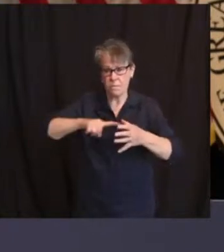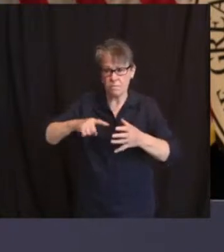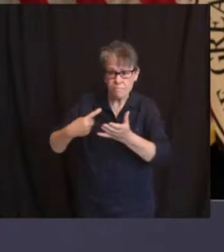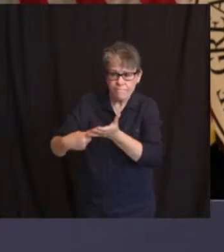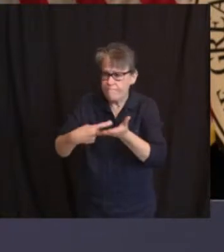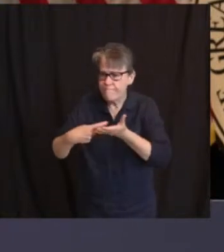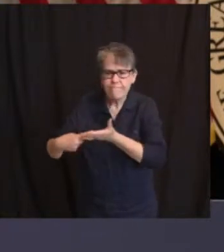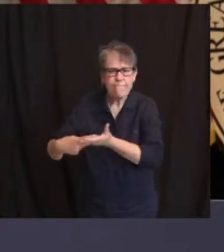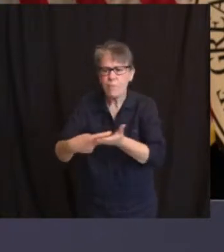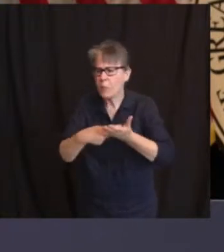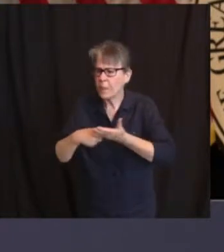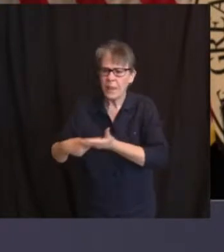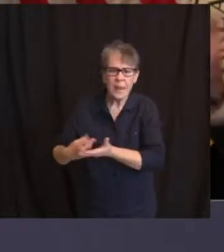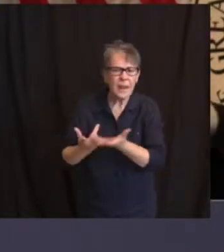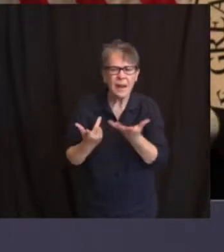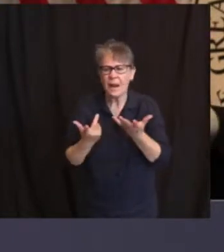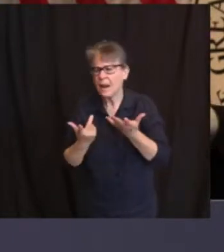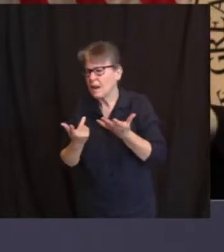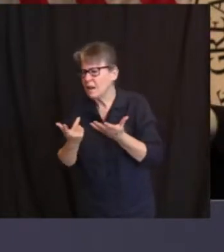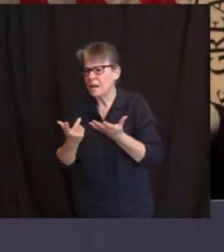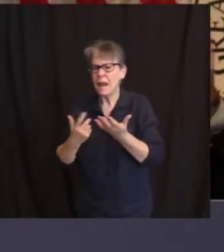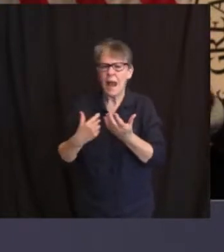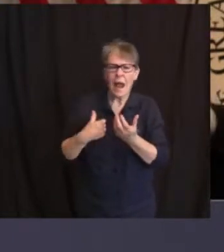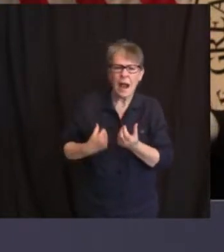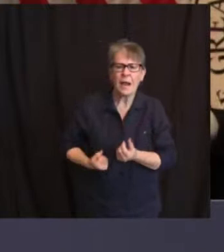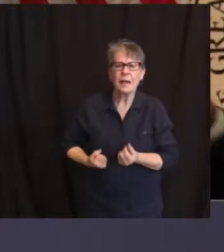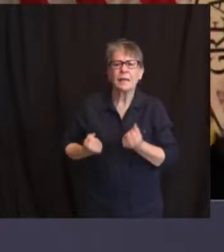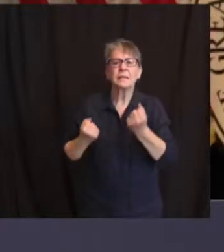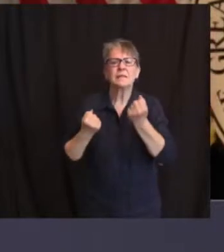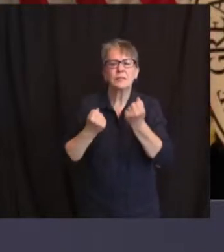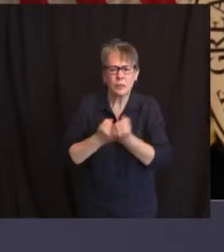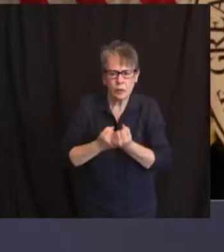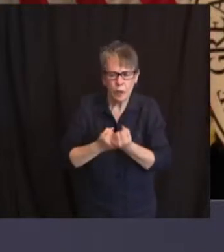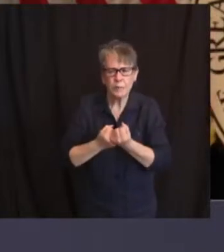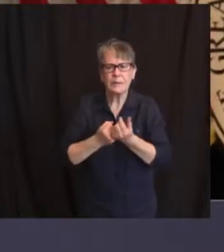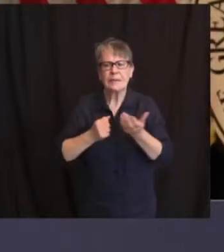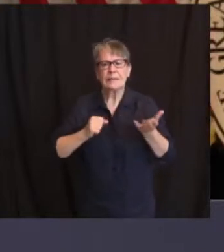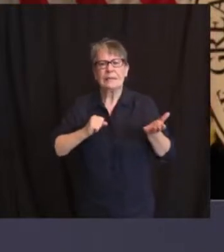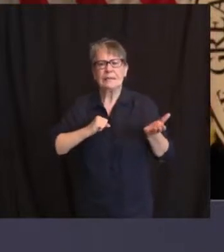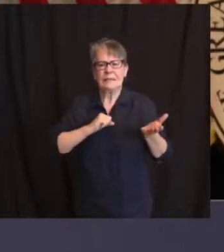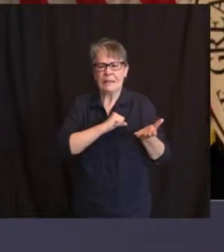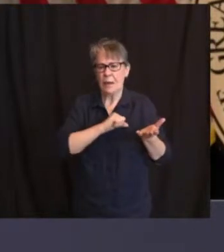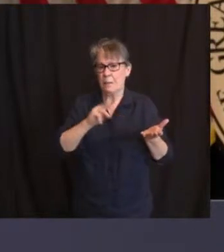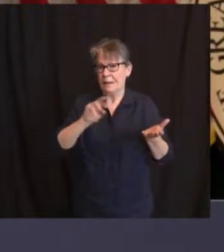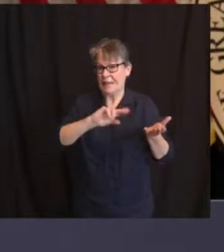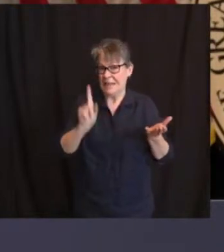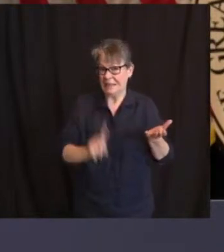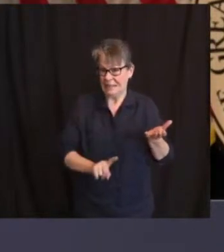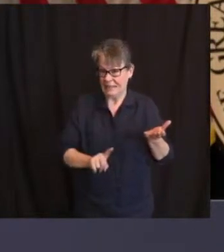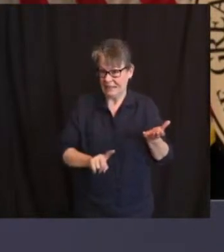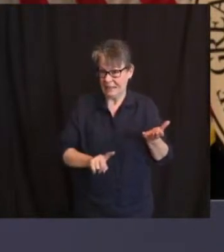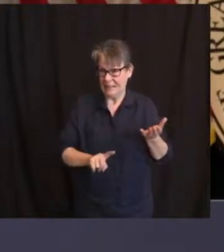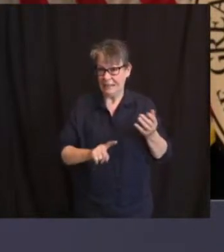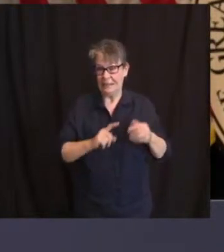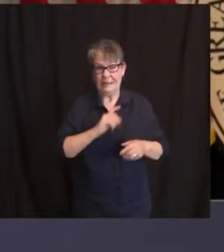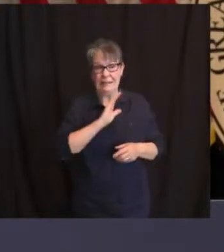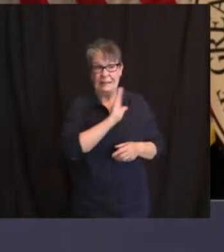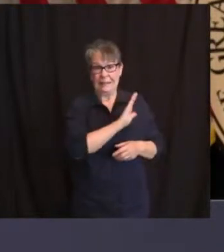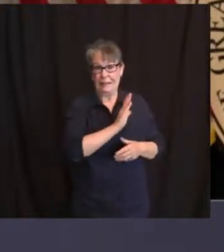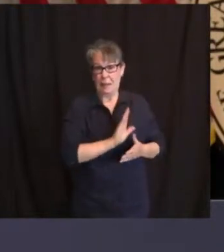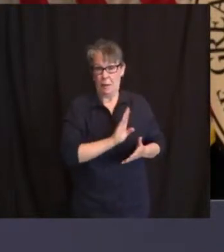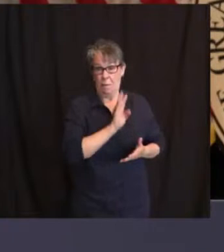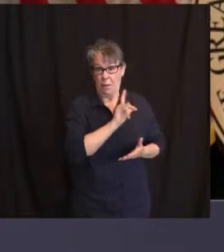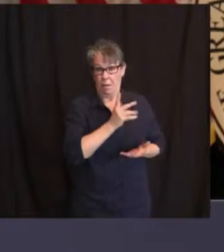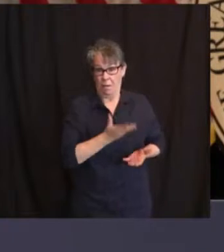I reiterated both support for Senator Menendez's bipartisan bill as well as the Speaker's bill in the House. They both